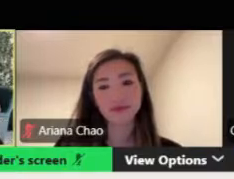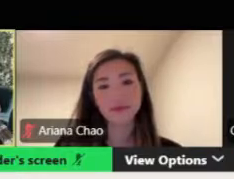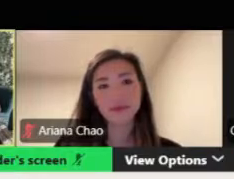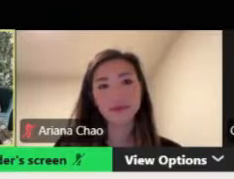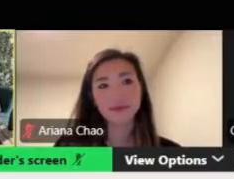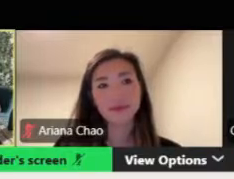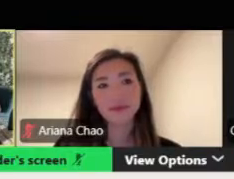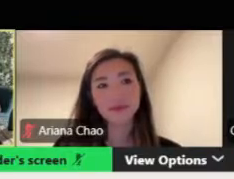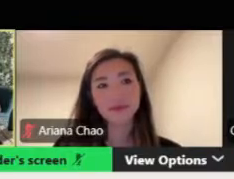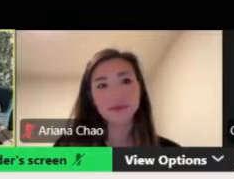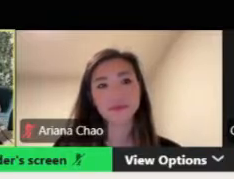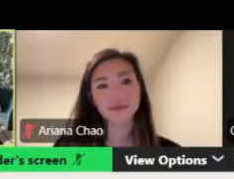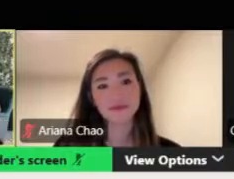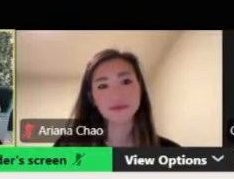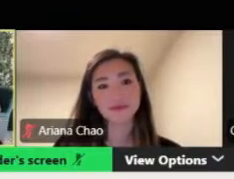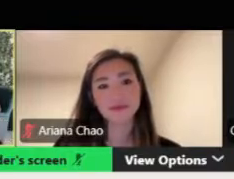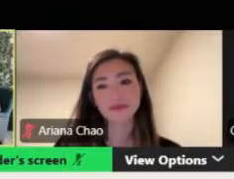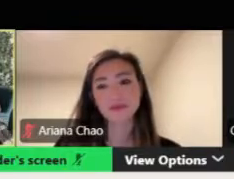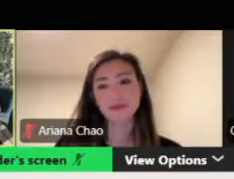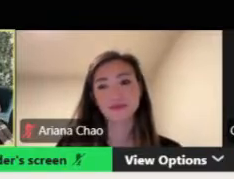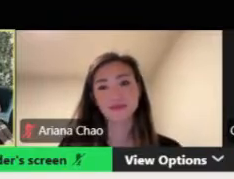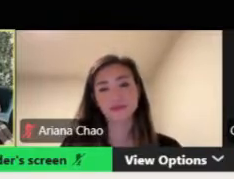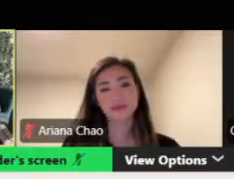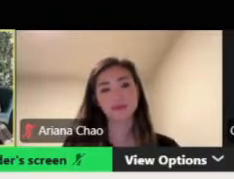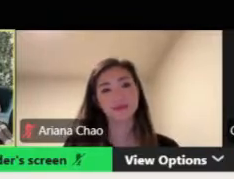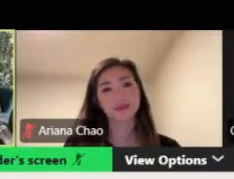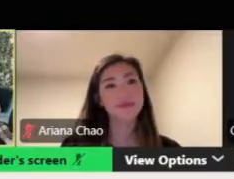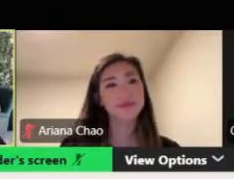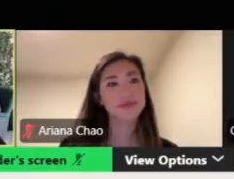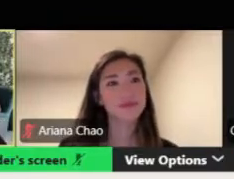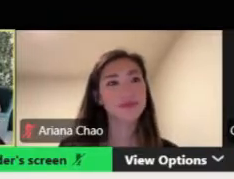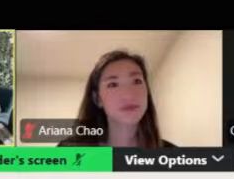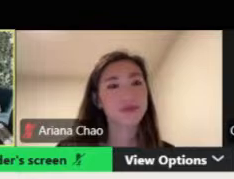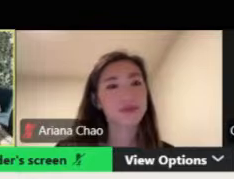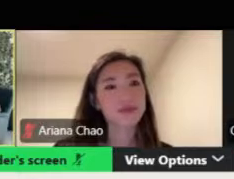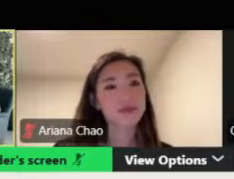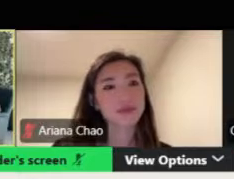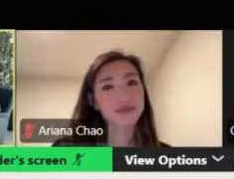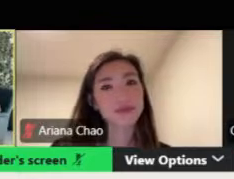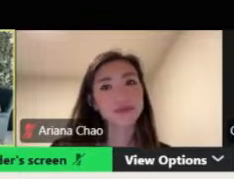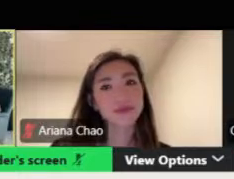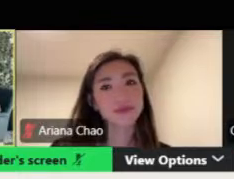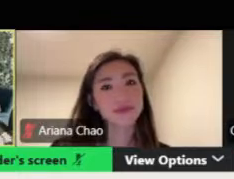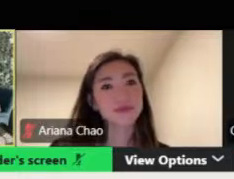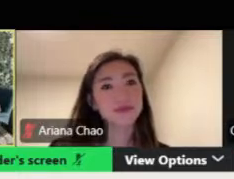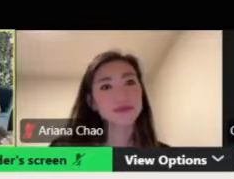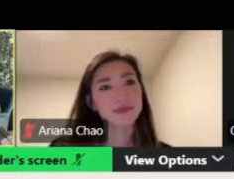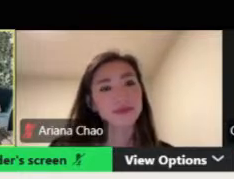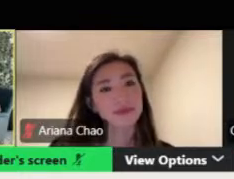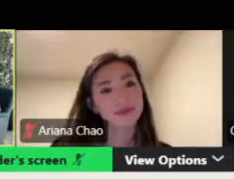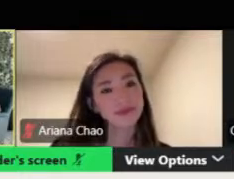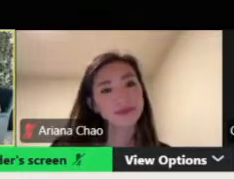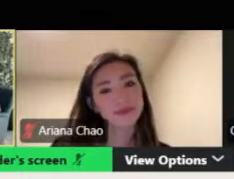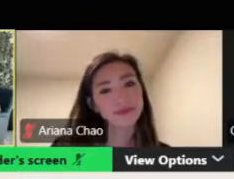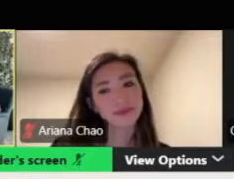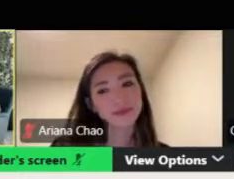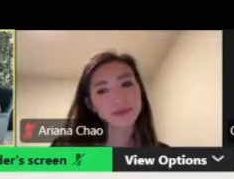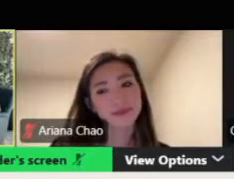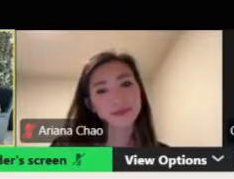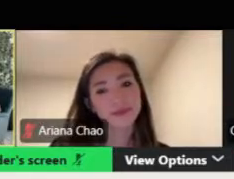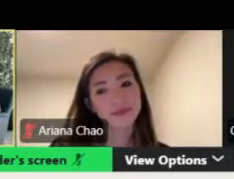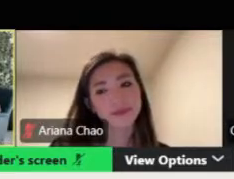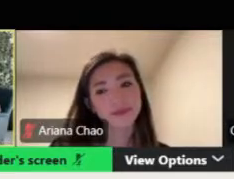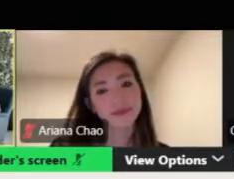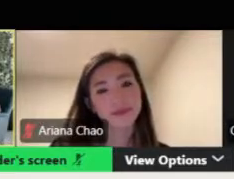joint pain, and high blood pressure. So things were not moving in the direction that I needed them to move